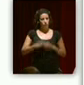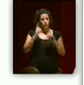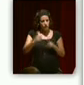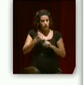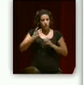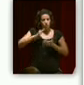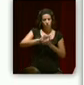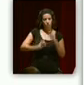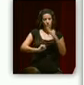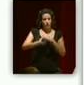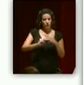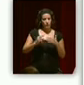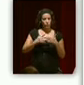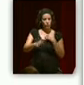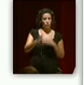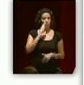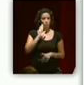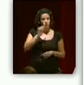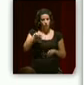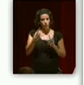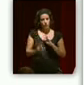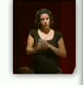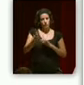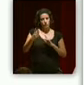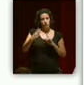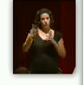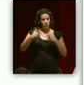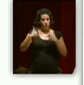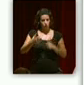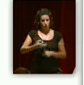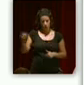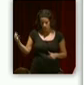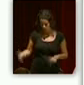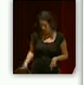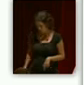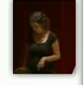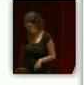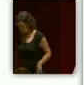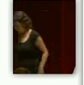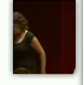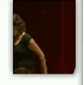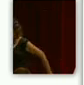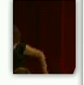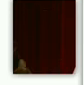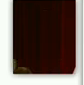or silence, so that we can compress as much as possible all this the file.